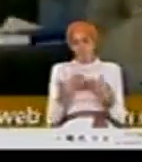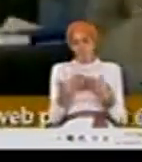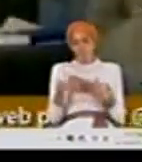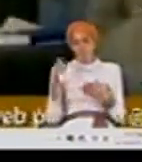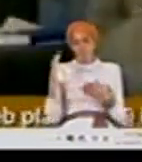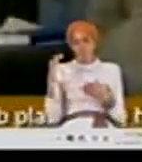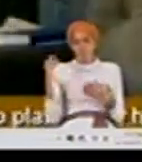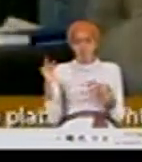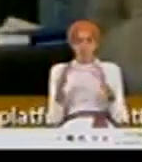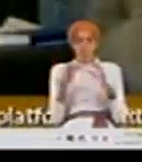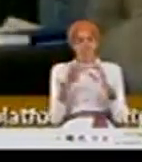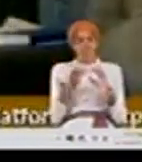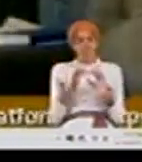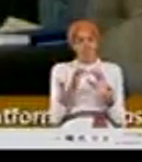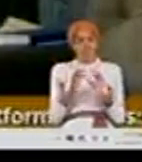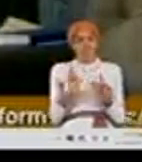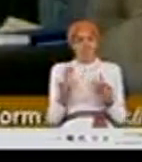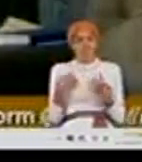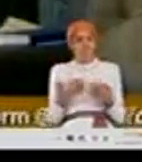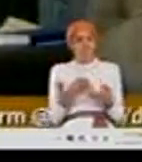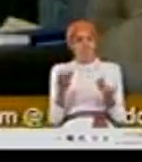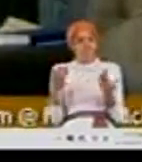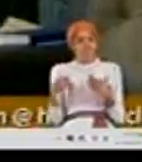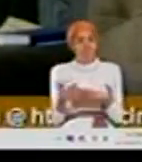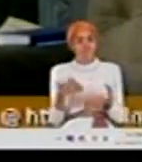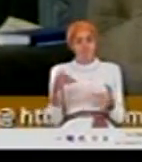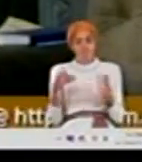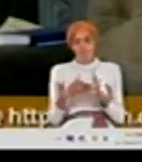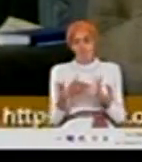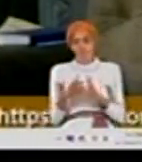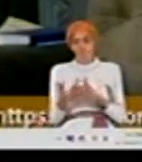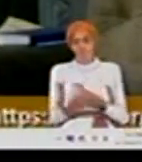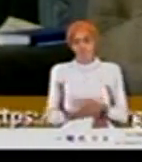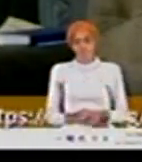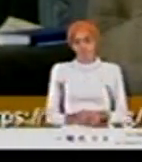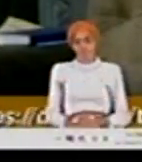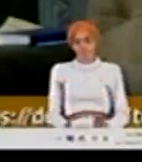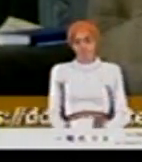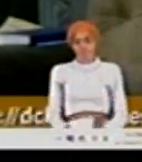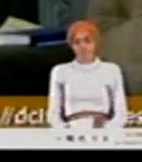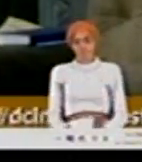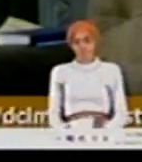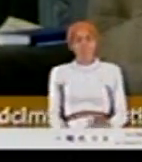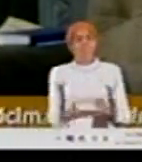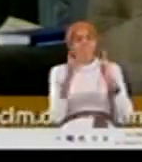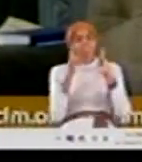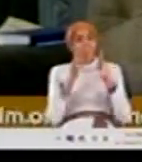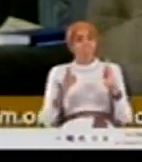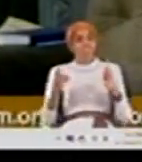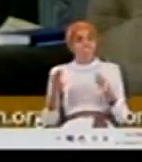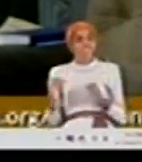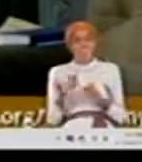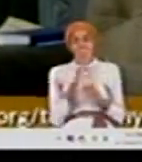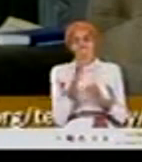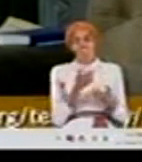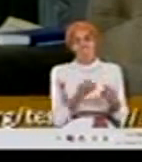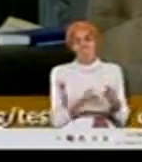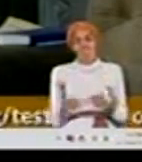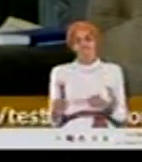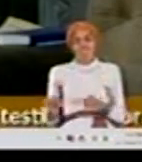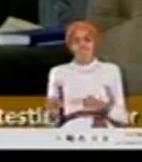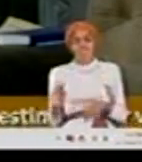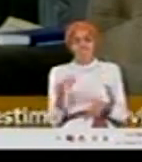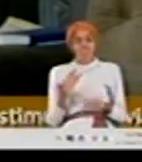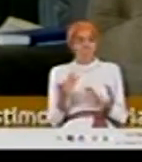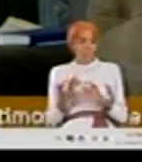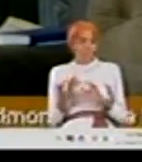here again thank you sir great things are happening online and